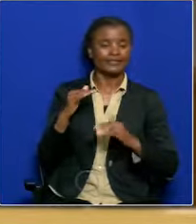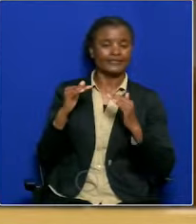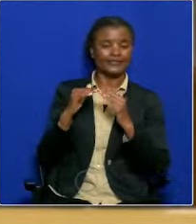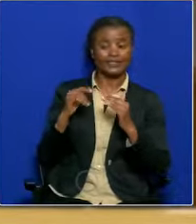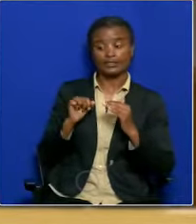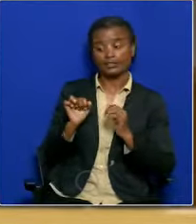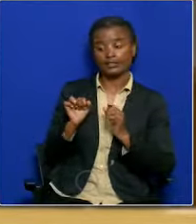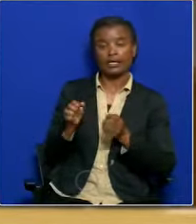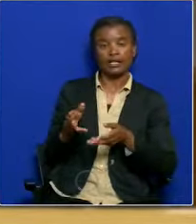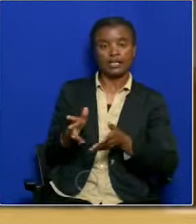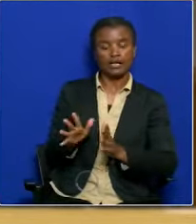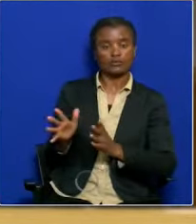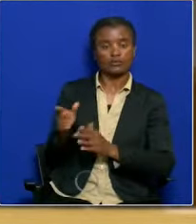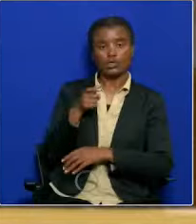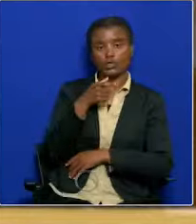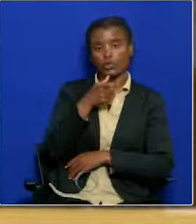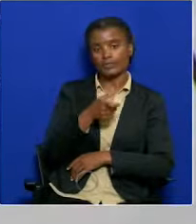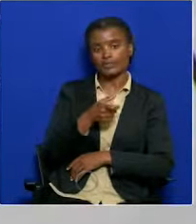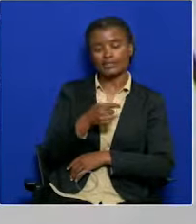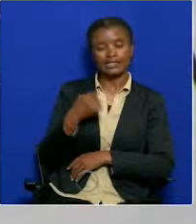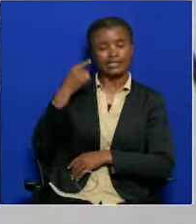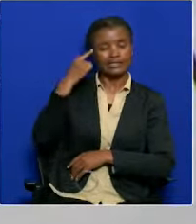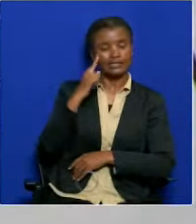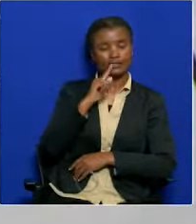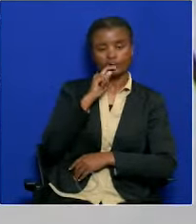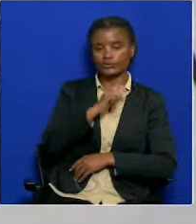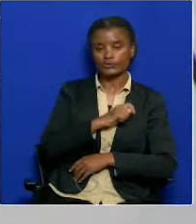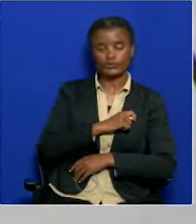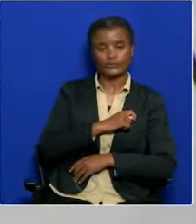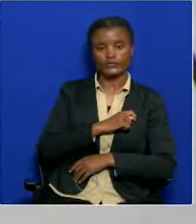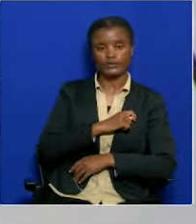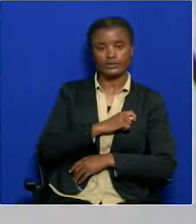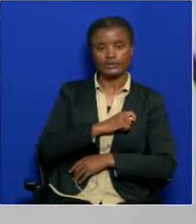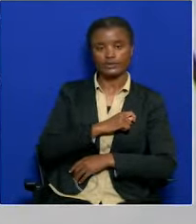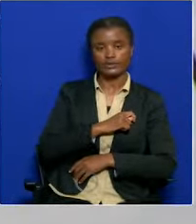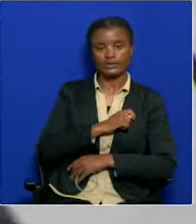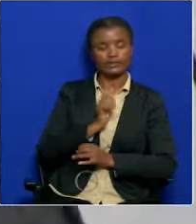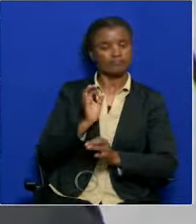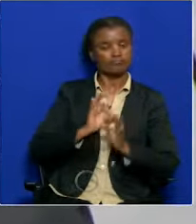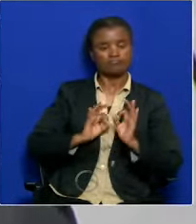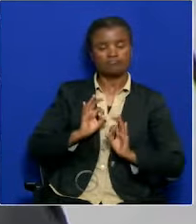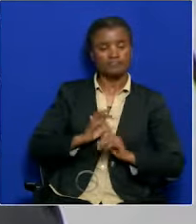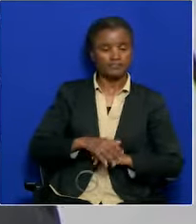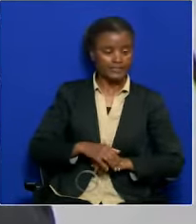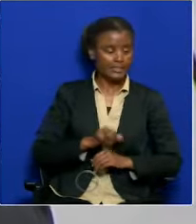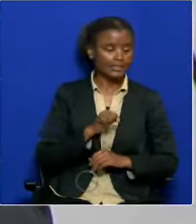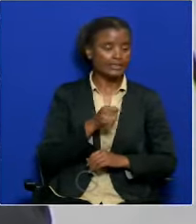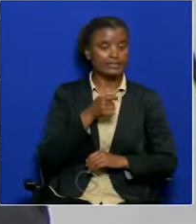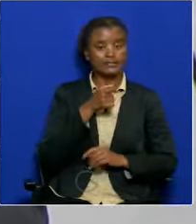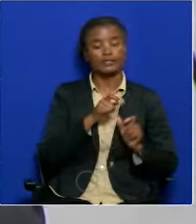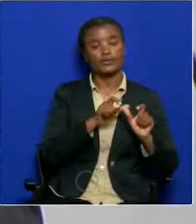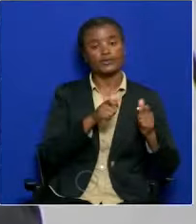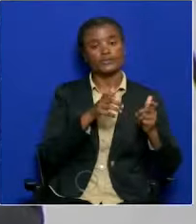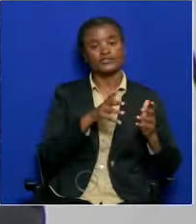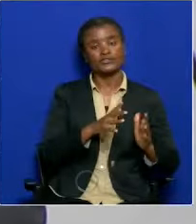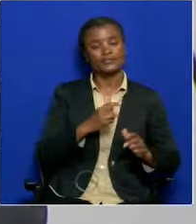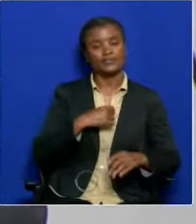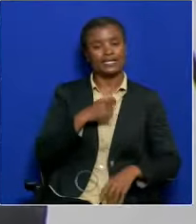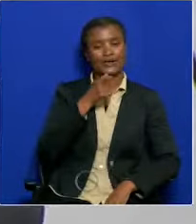I think you're not being truthful about it. I did comment, Commissioner, that Yes. on those days from the